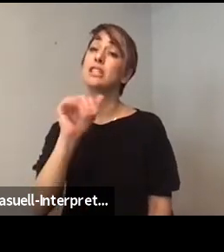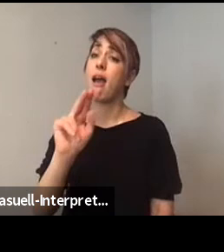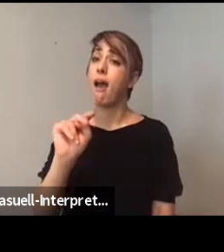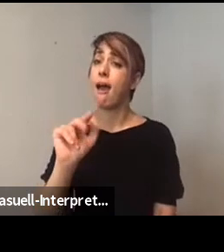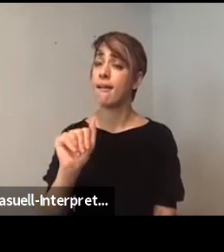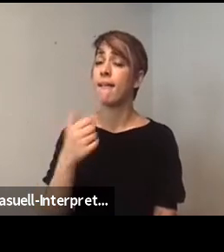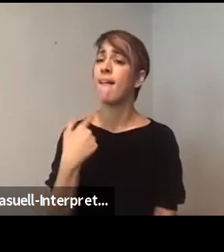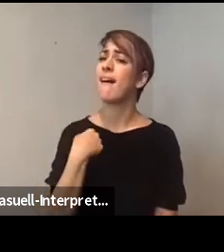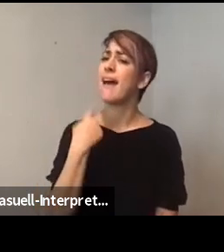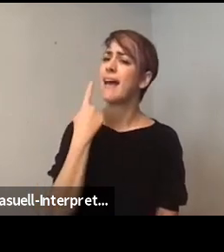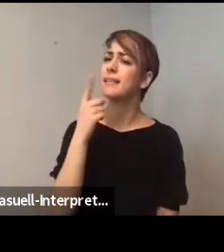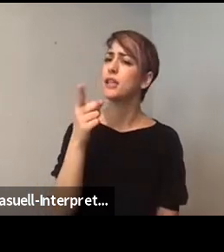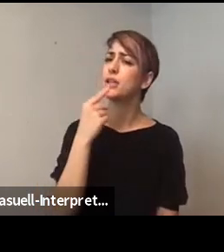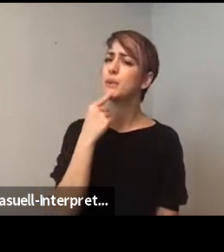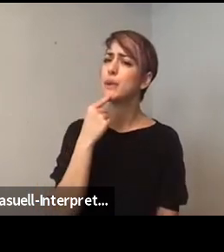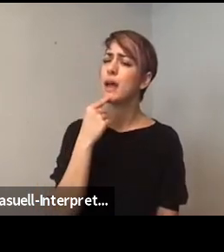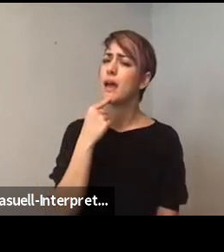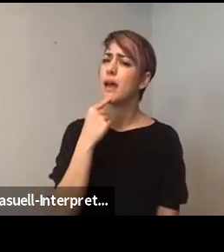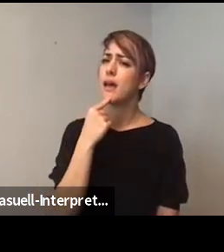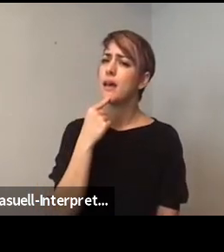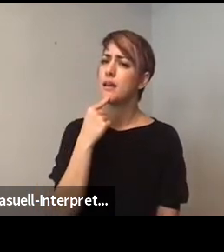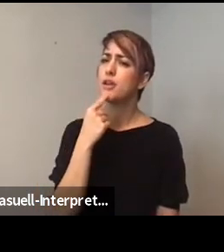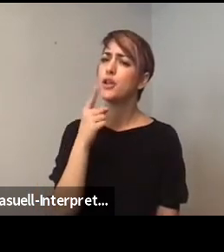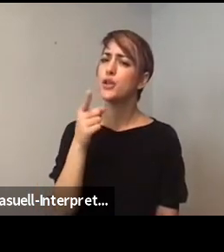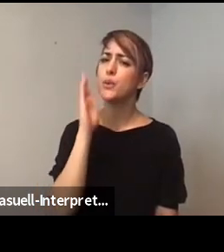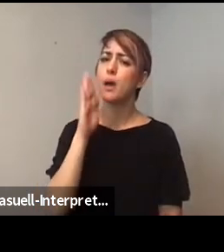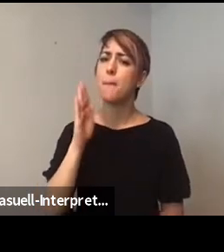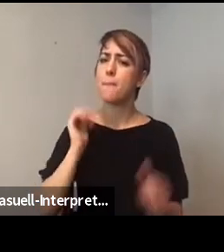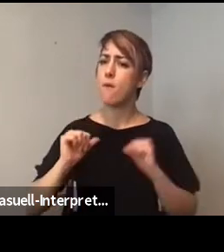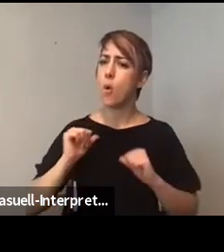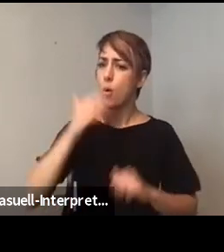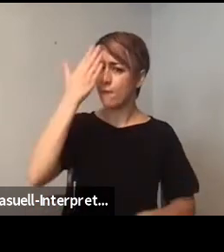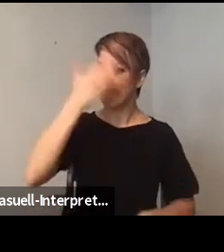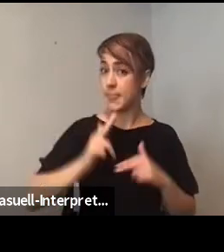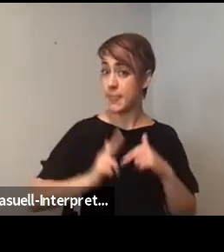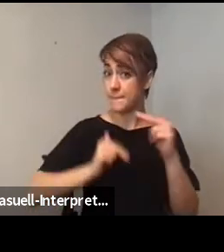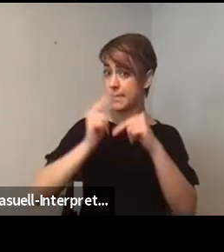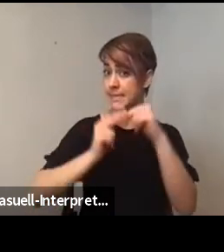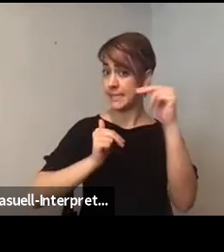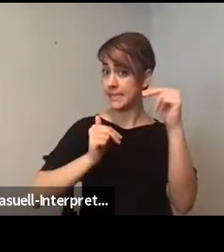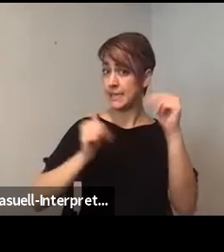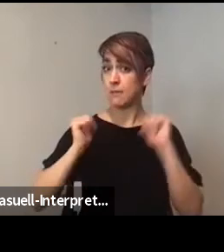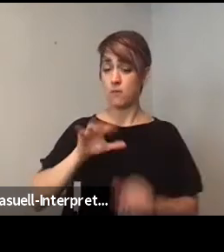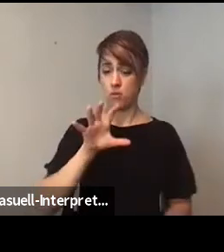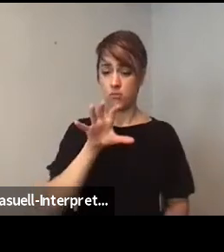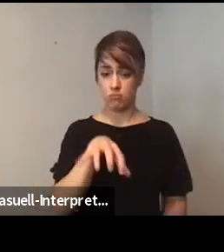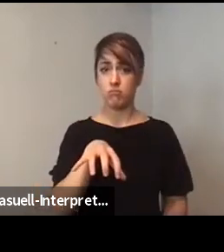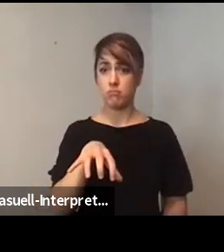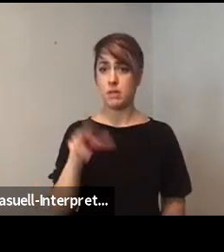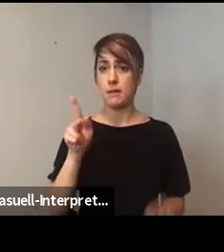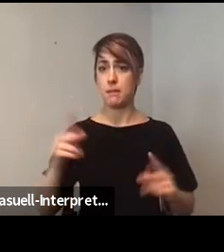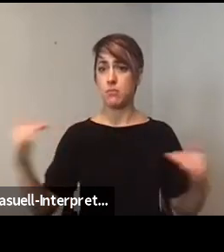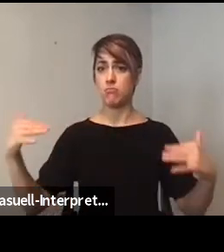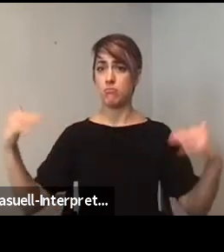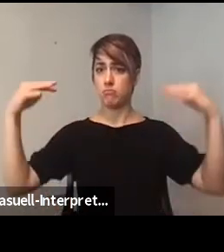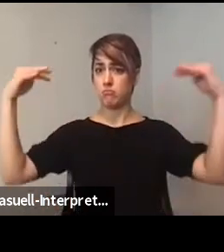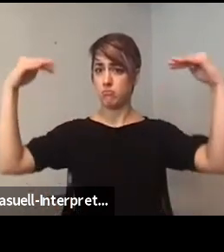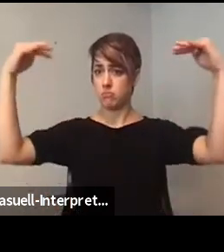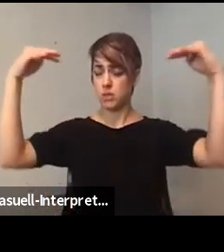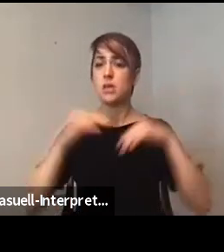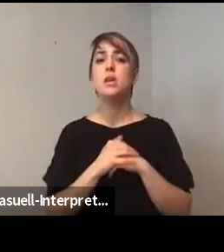this performance in front of the building. So it's so interesting to hear all of these ideas that when we're faced with